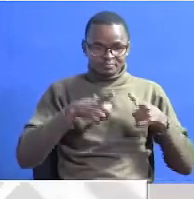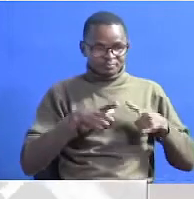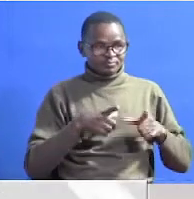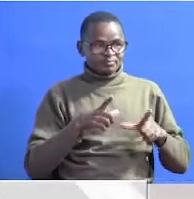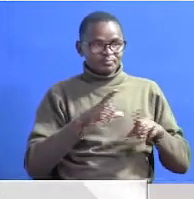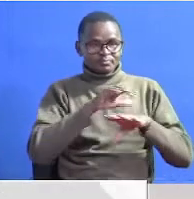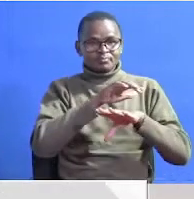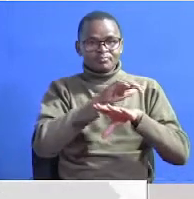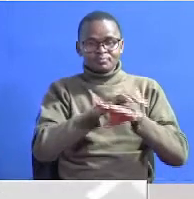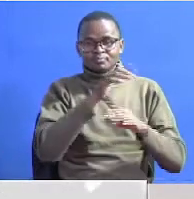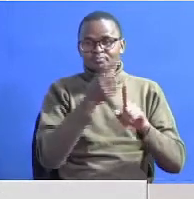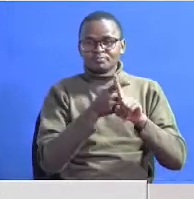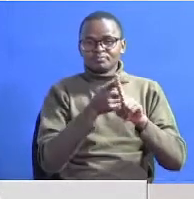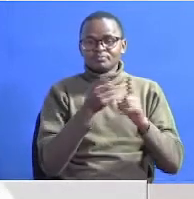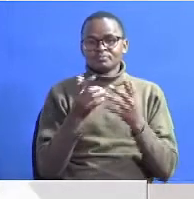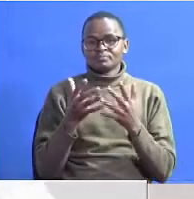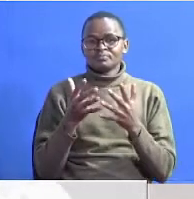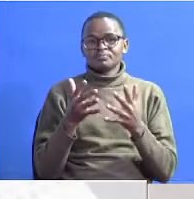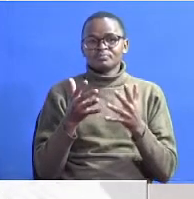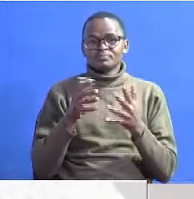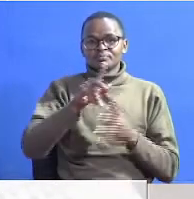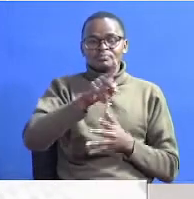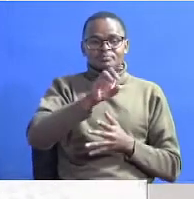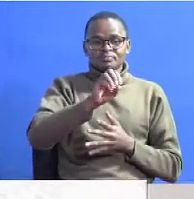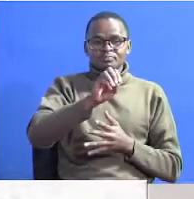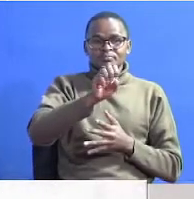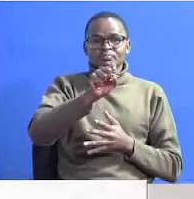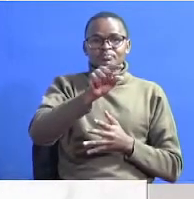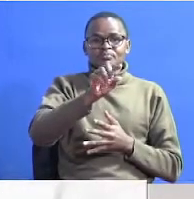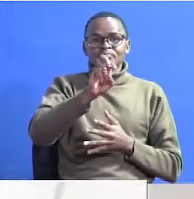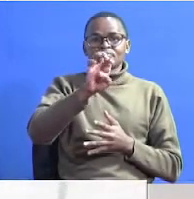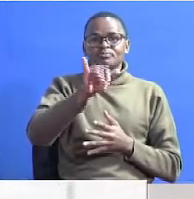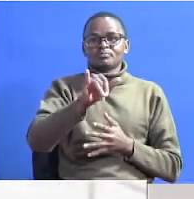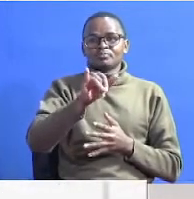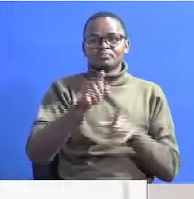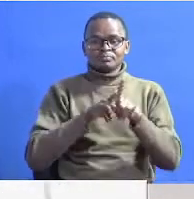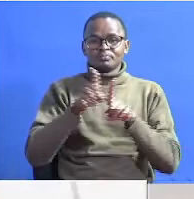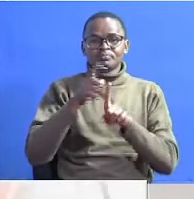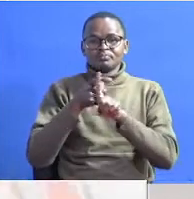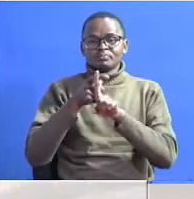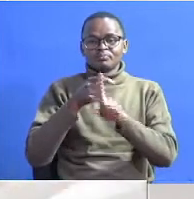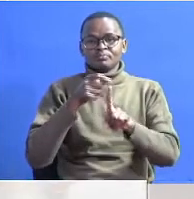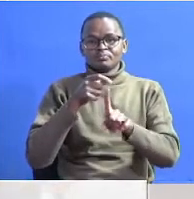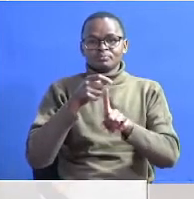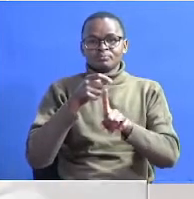get probably from you, Kosgei, because you understand you traveled all the way from